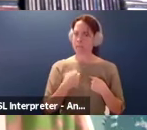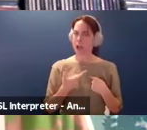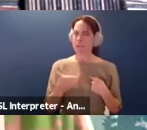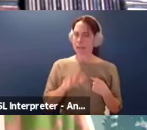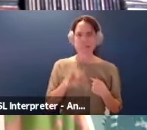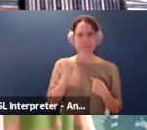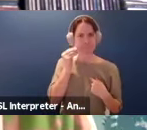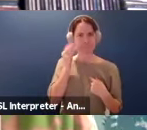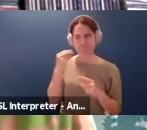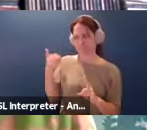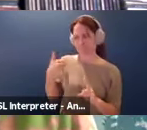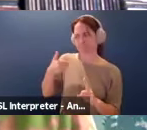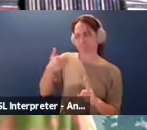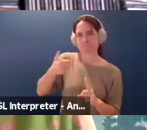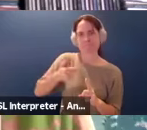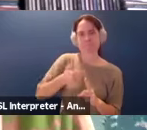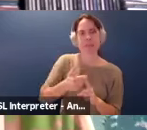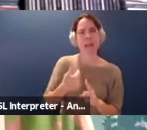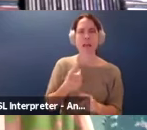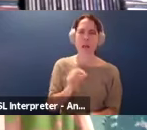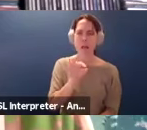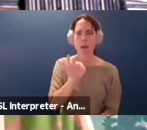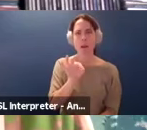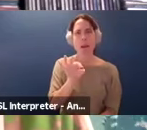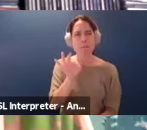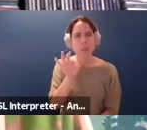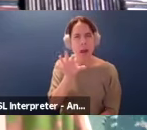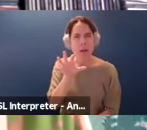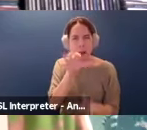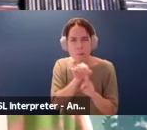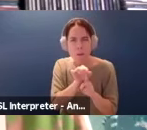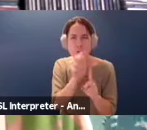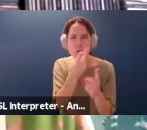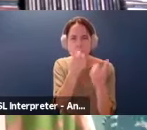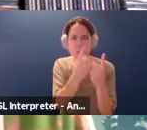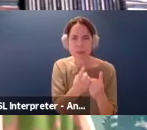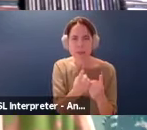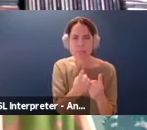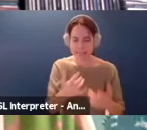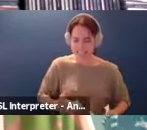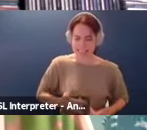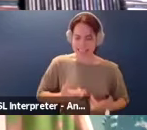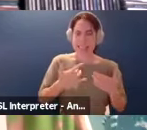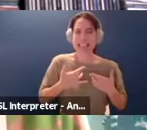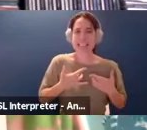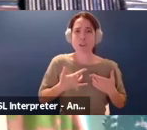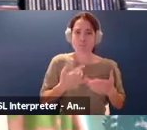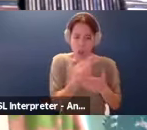one is uh a sense of loneliness and the other is a sense of great weariness